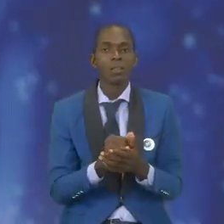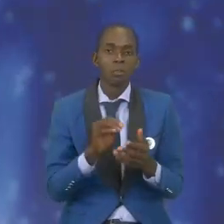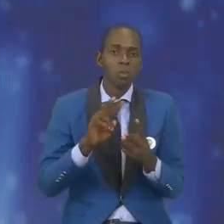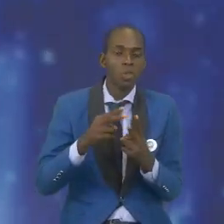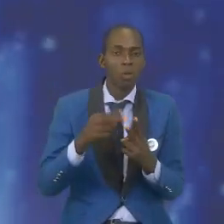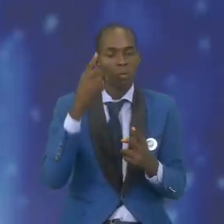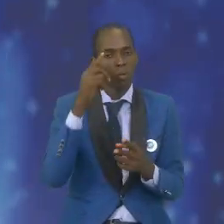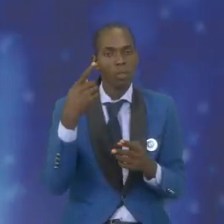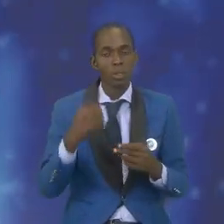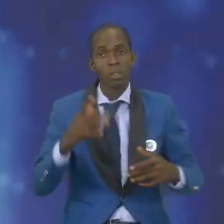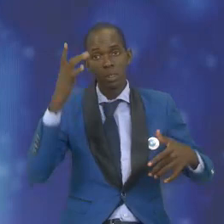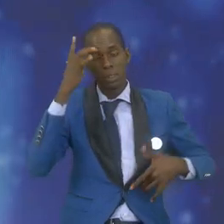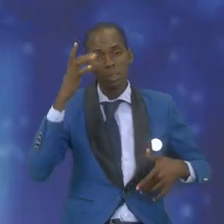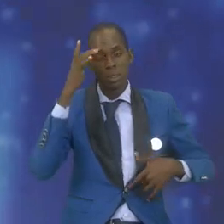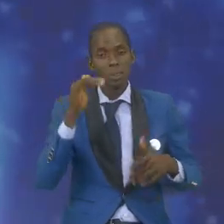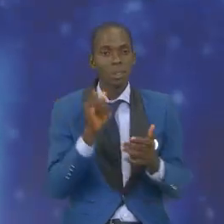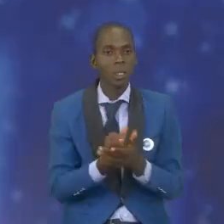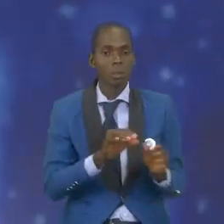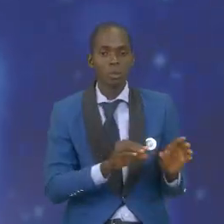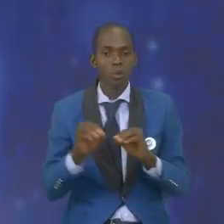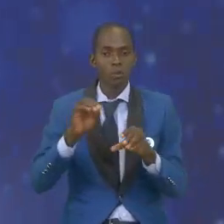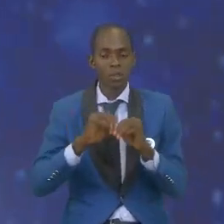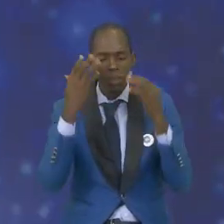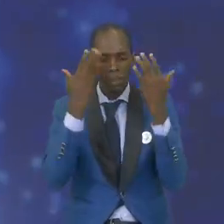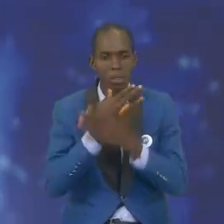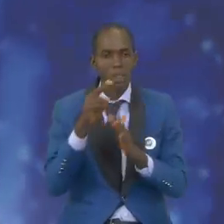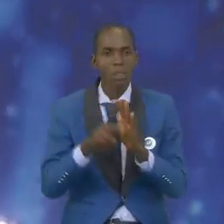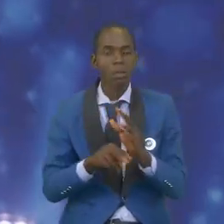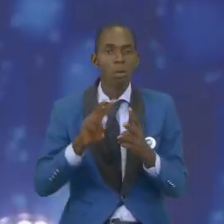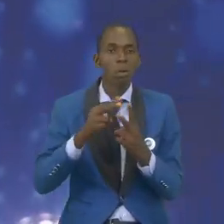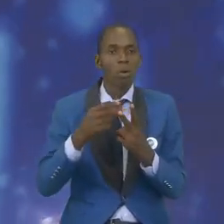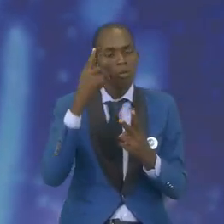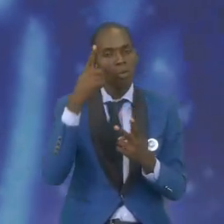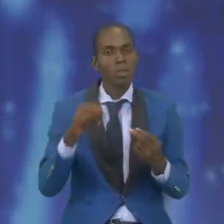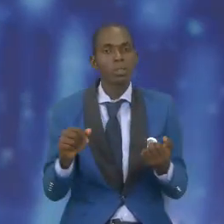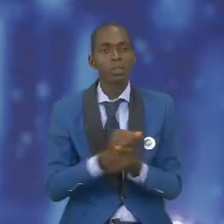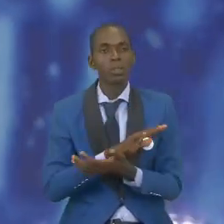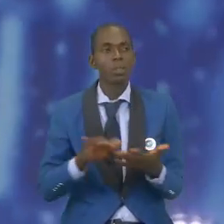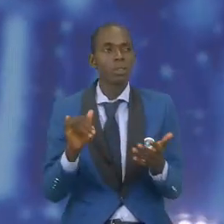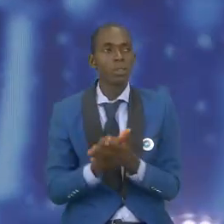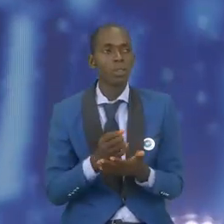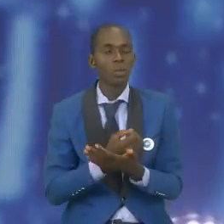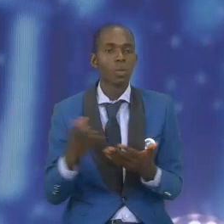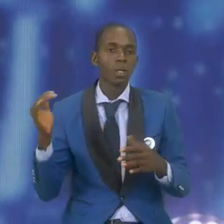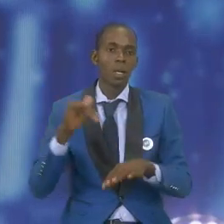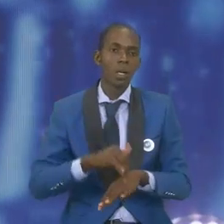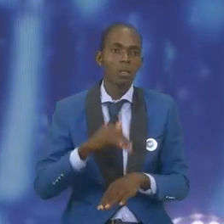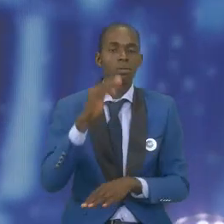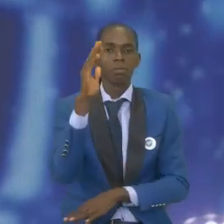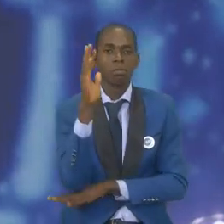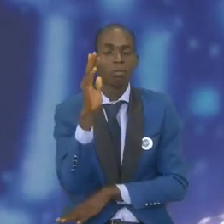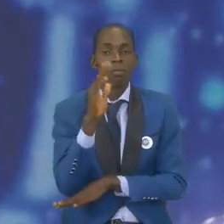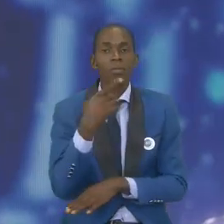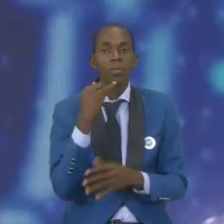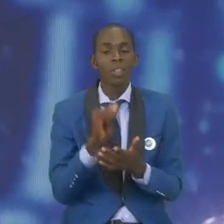that walketh in darkness, nor for the destruction that wasteth at noonday. Look at verse